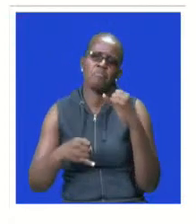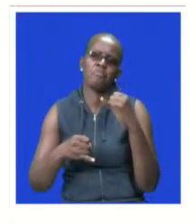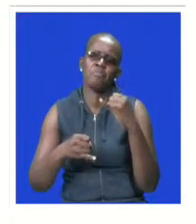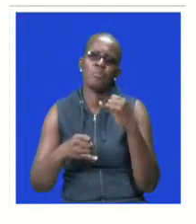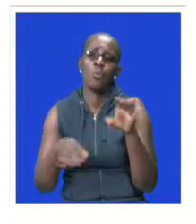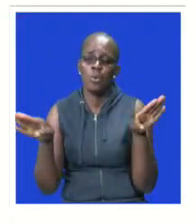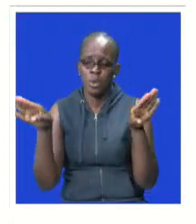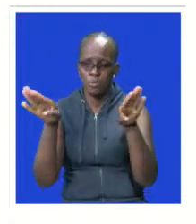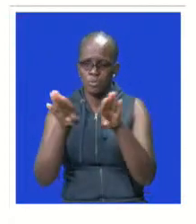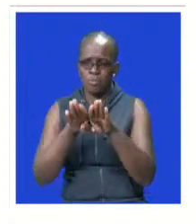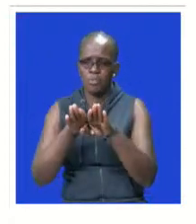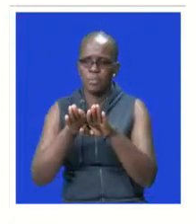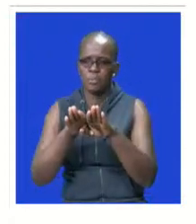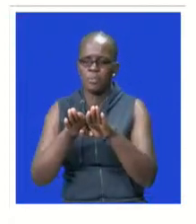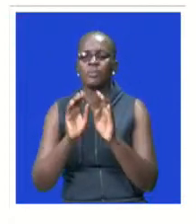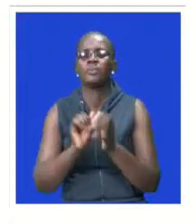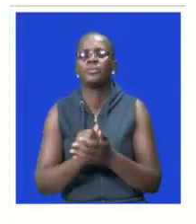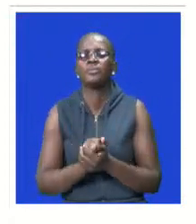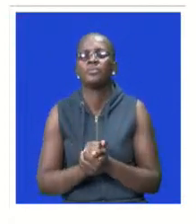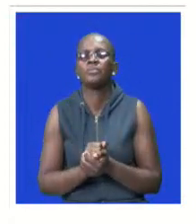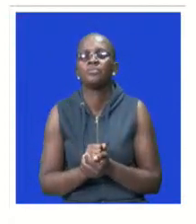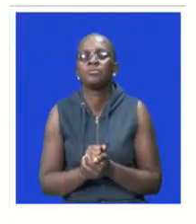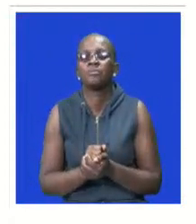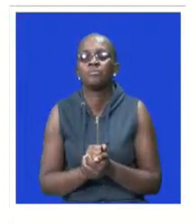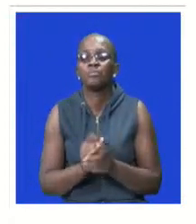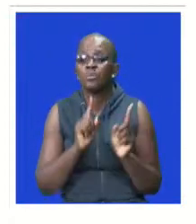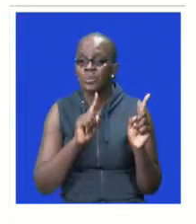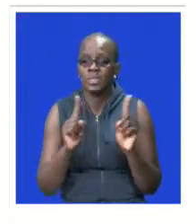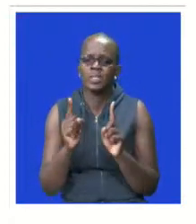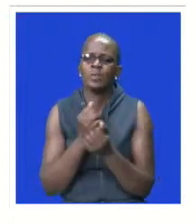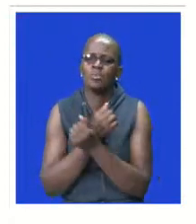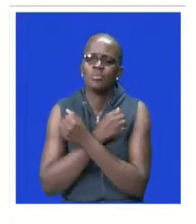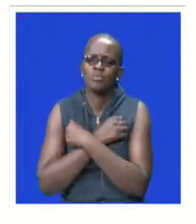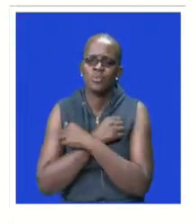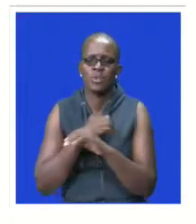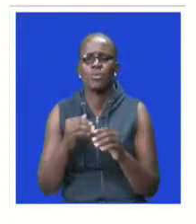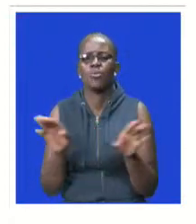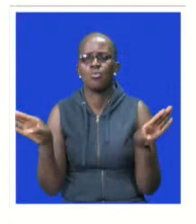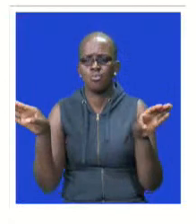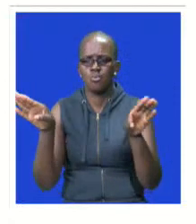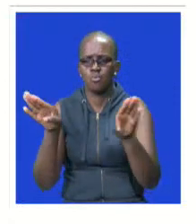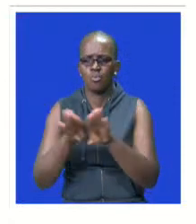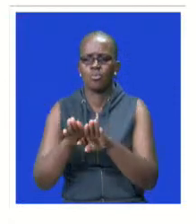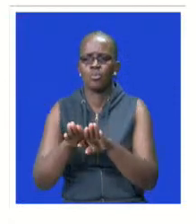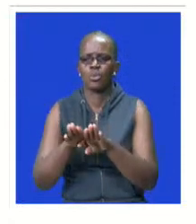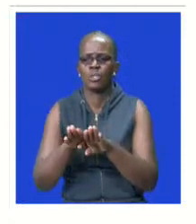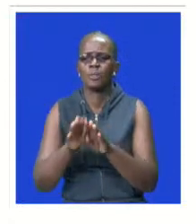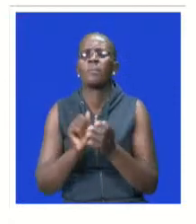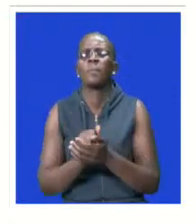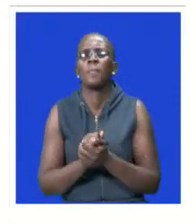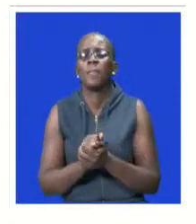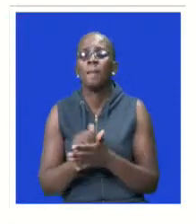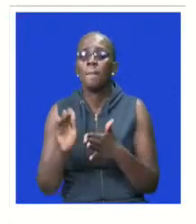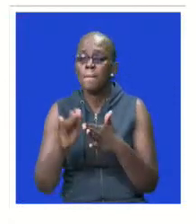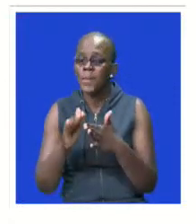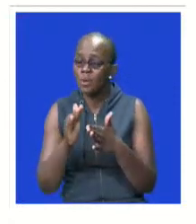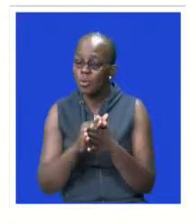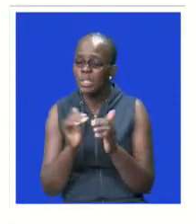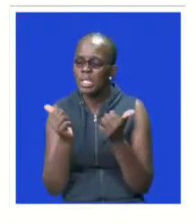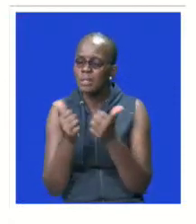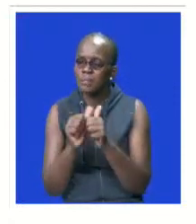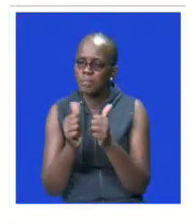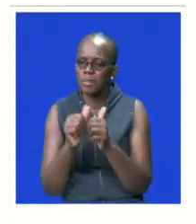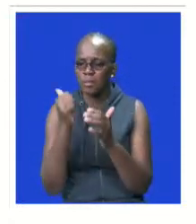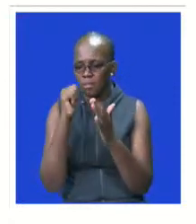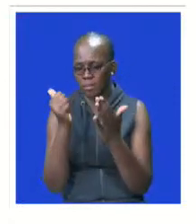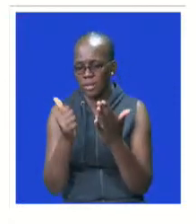a closing rather than a conclusion, because this is an informal letter. We don't have to formalize it with a formal